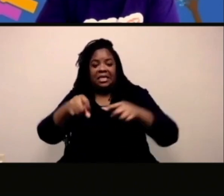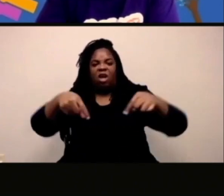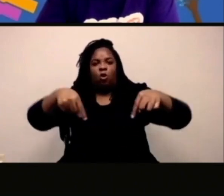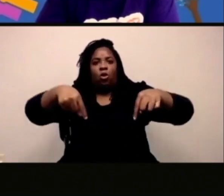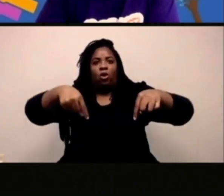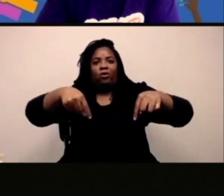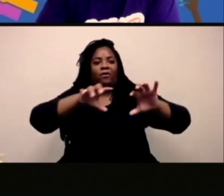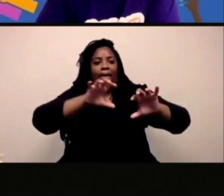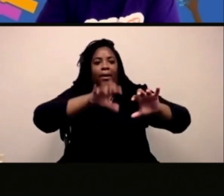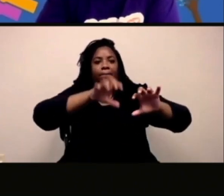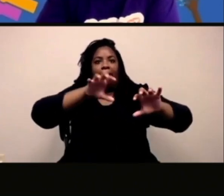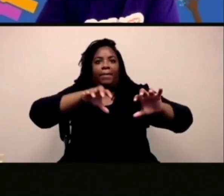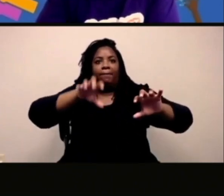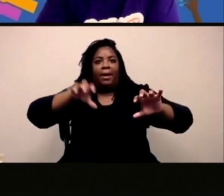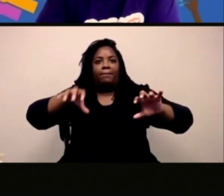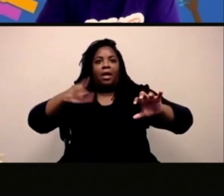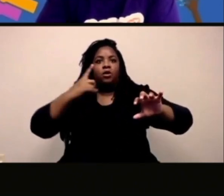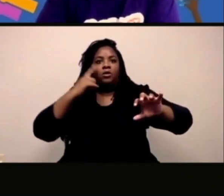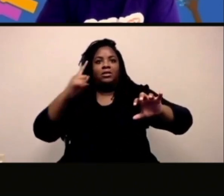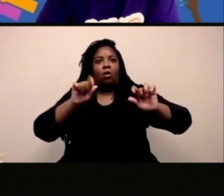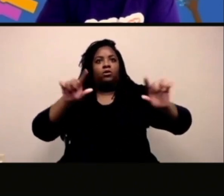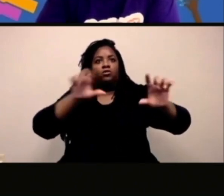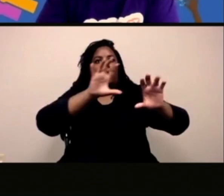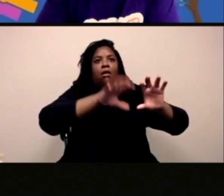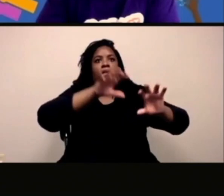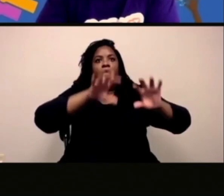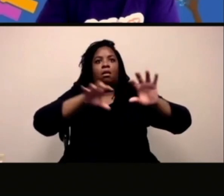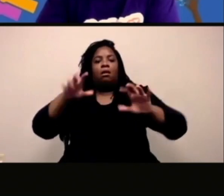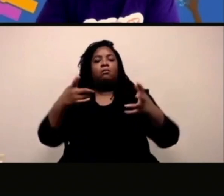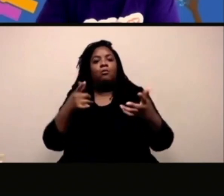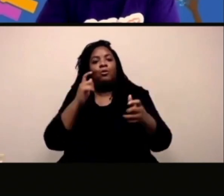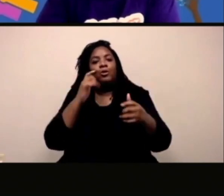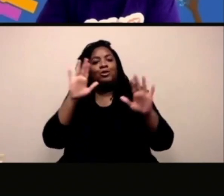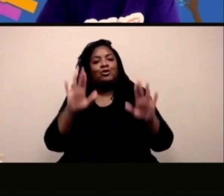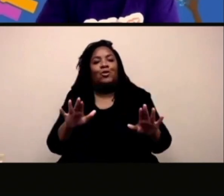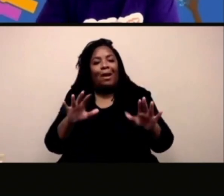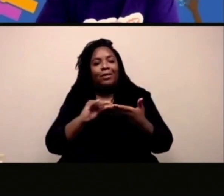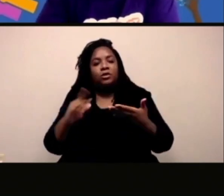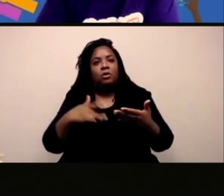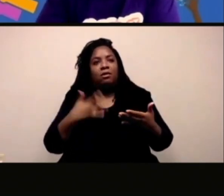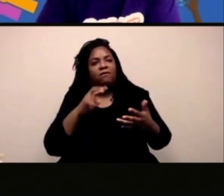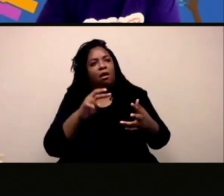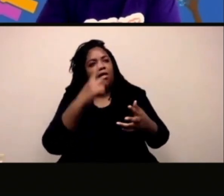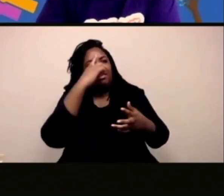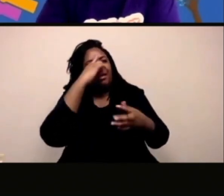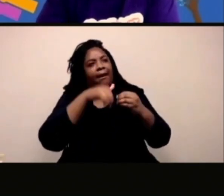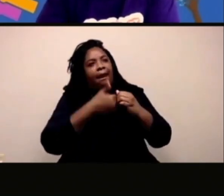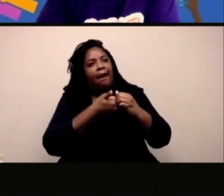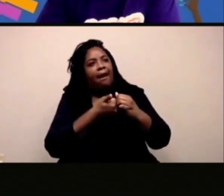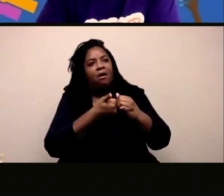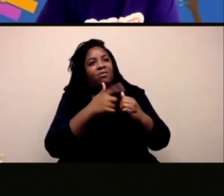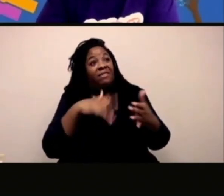bouncing around their screen. It was a great way for the kids to think about feelings and how you could express them.